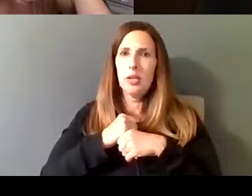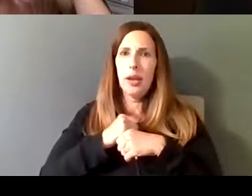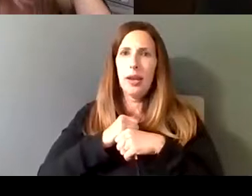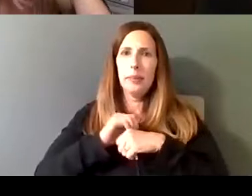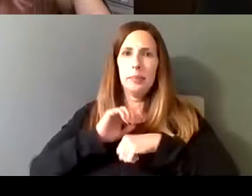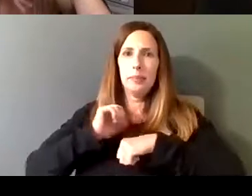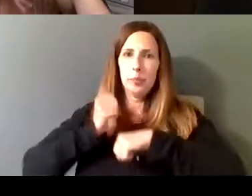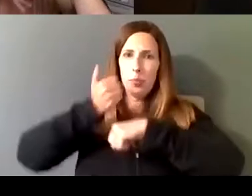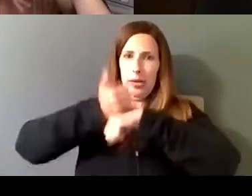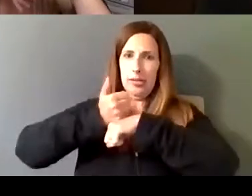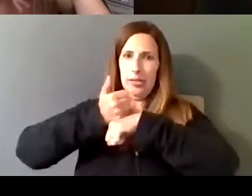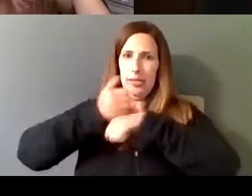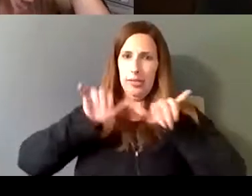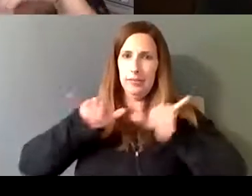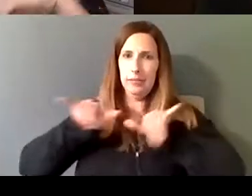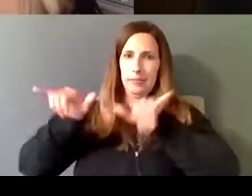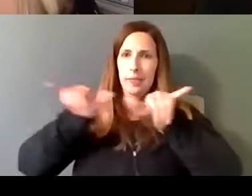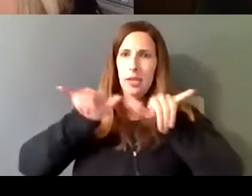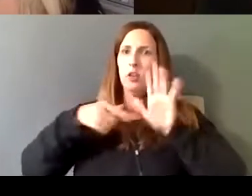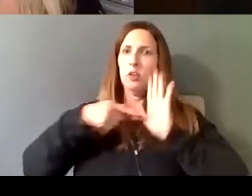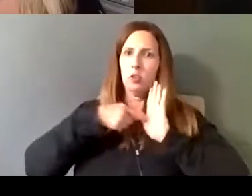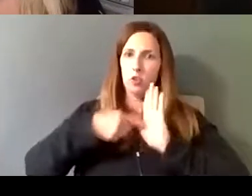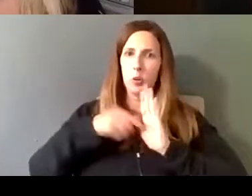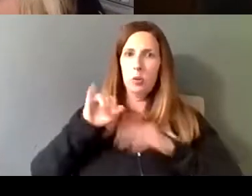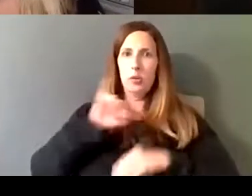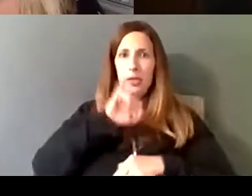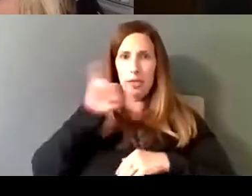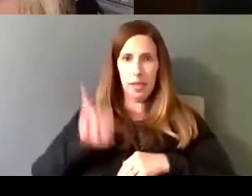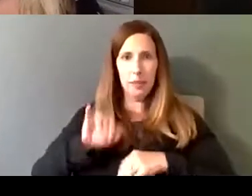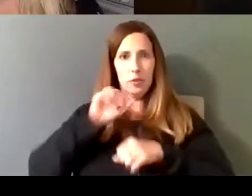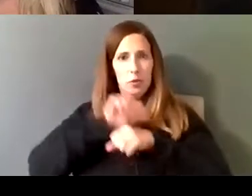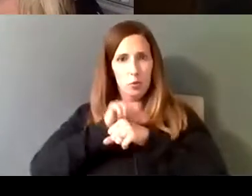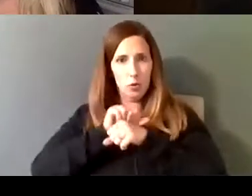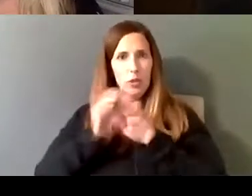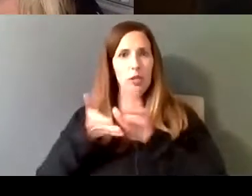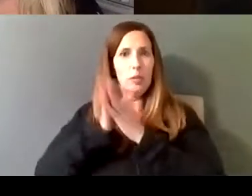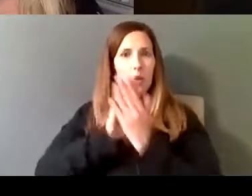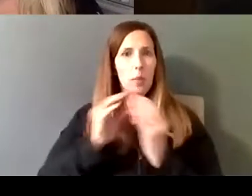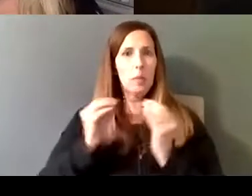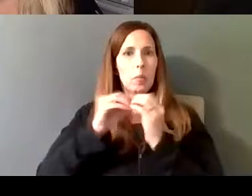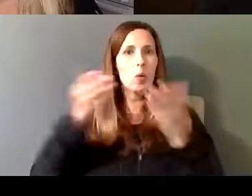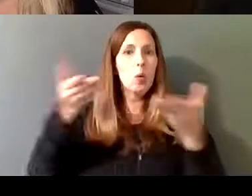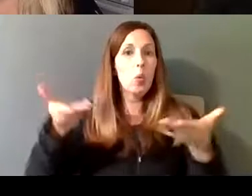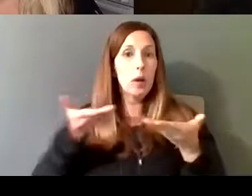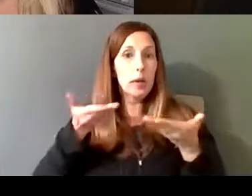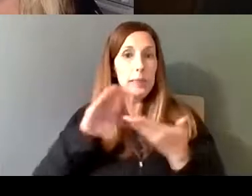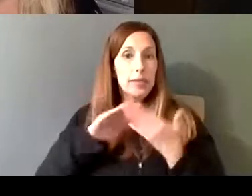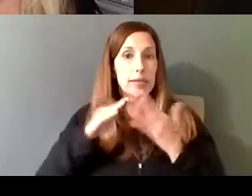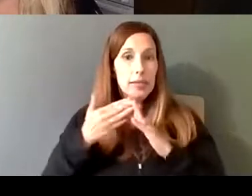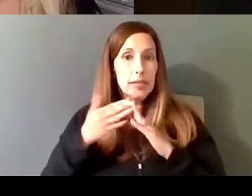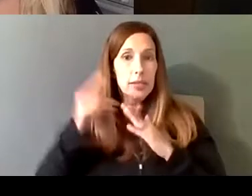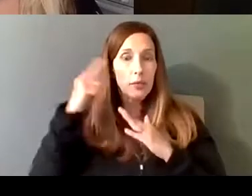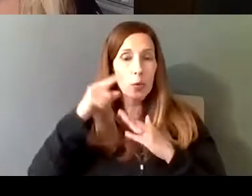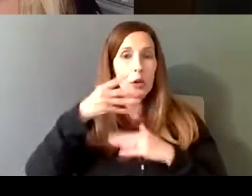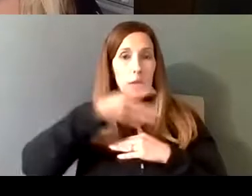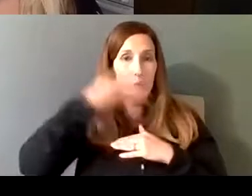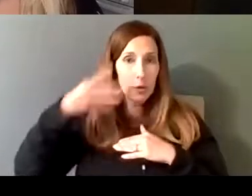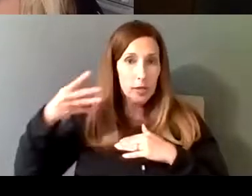that Indianapolis is working to become a more welcoming city for immigrants. So in the sense